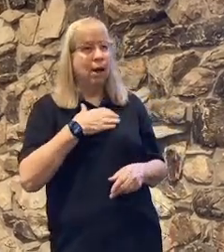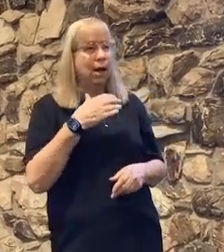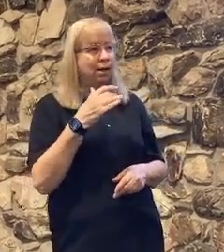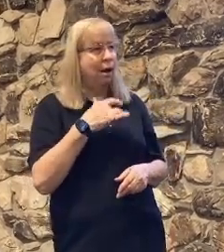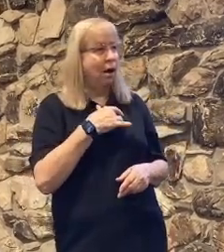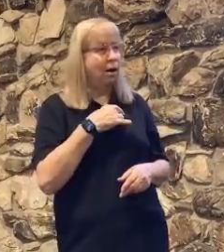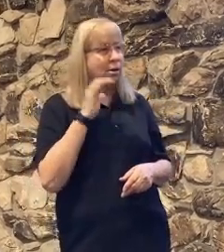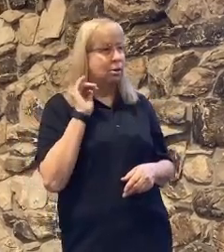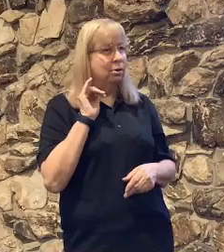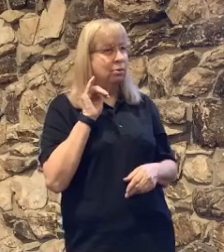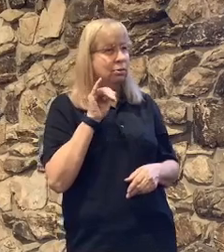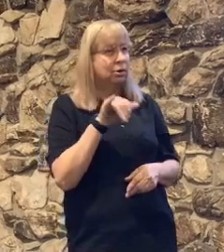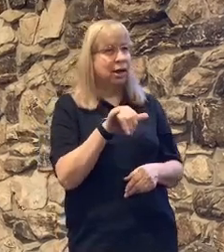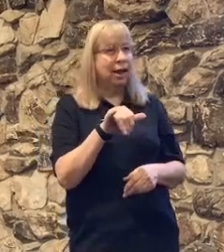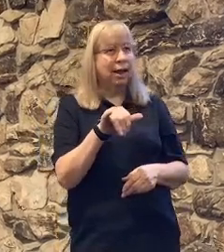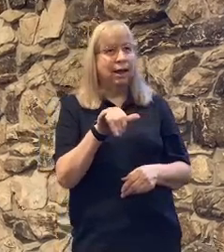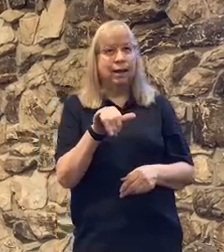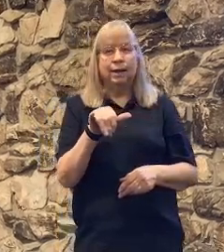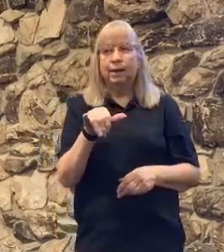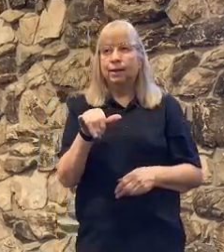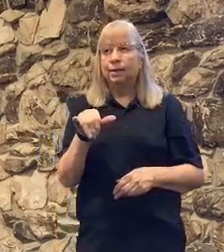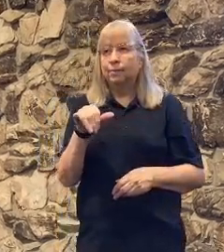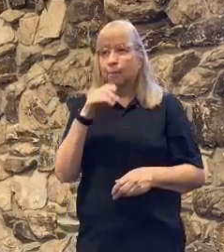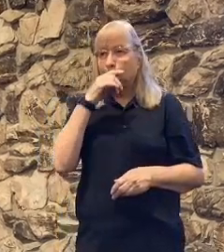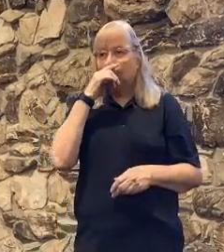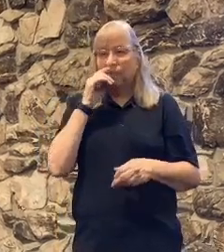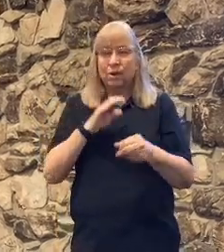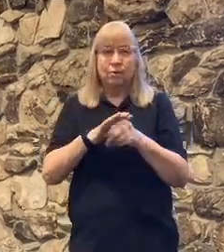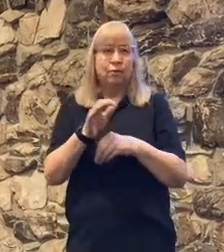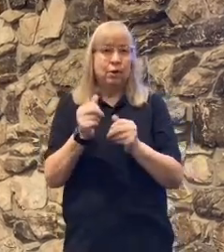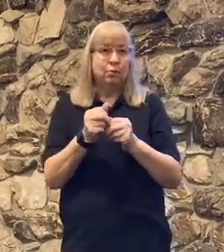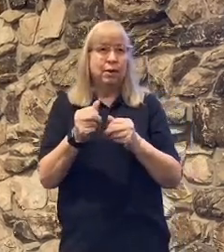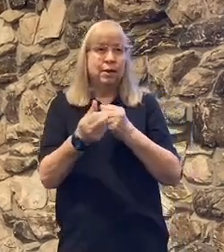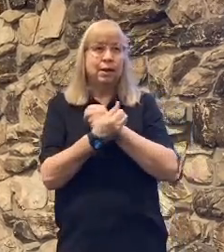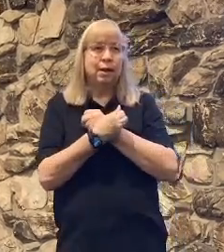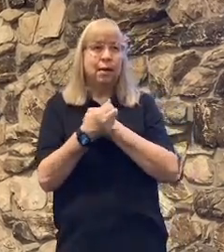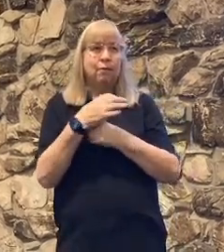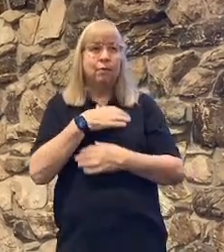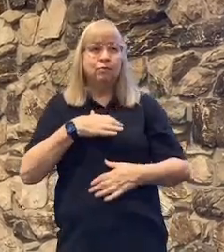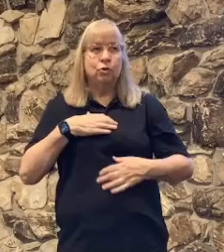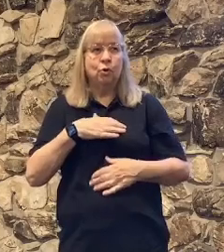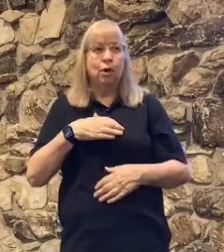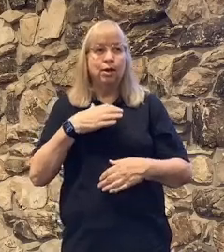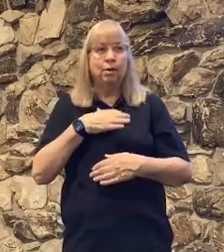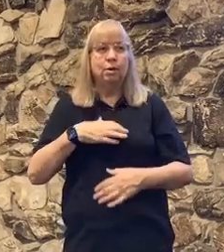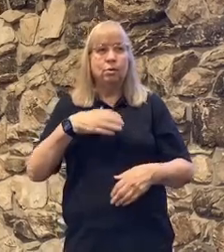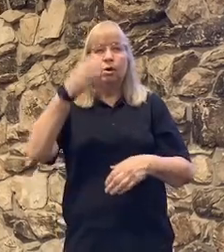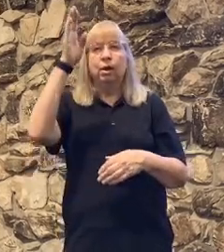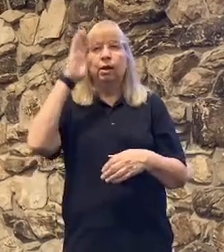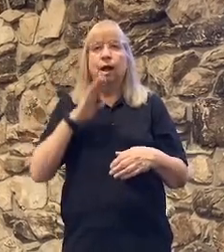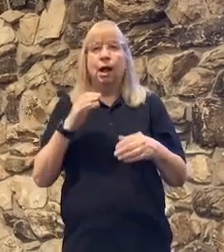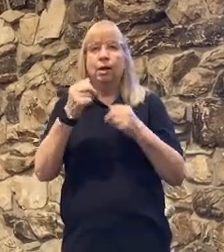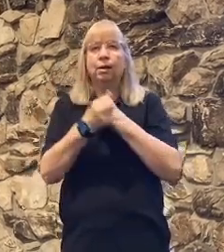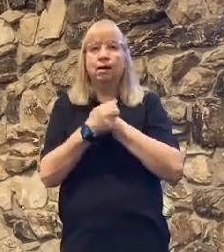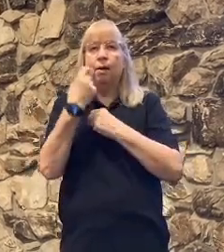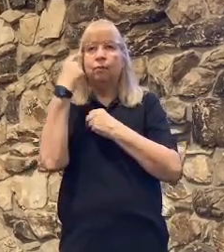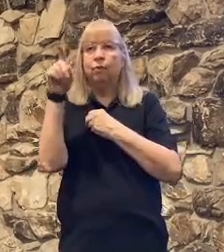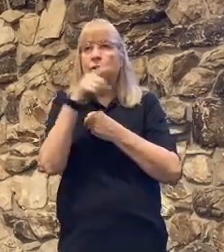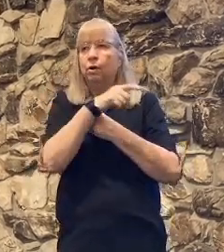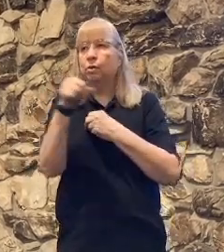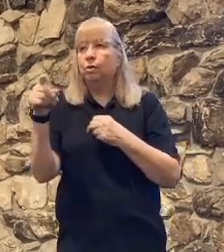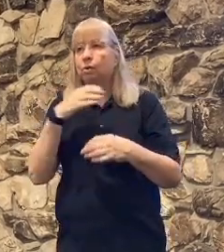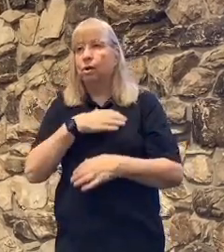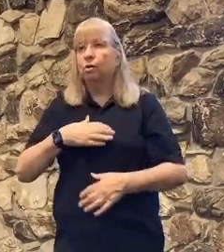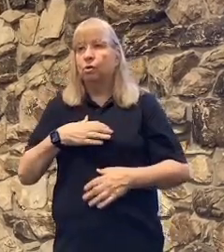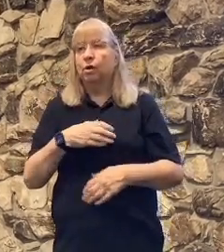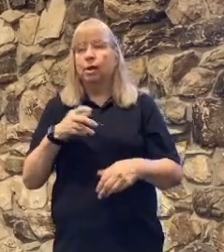to stay. You are filled with the love of joy. The joy of God's love for you. The joy that